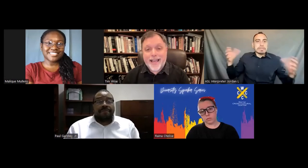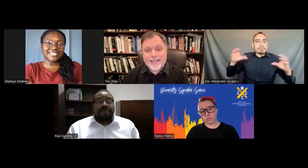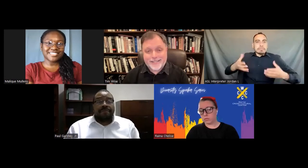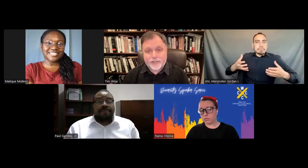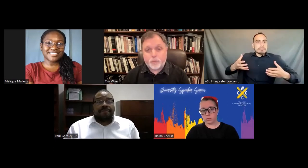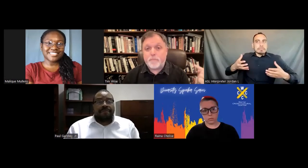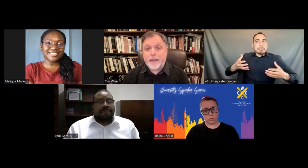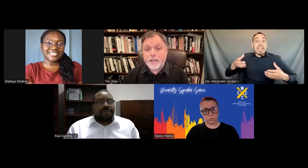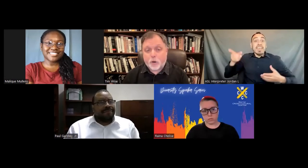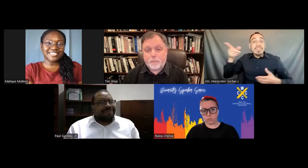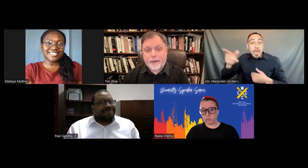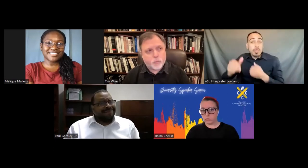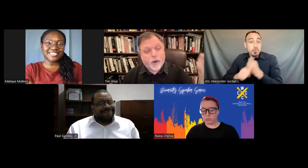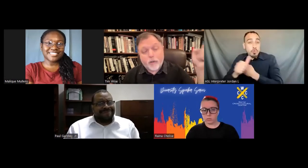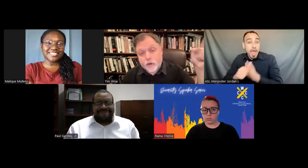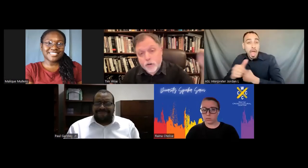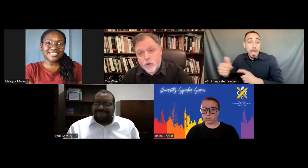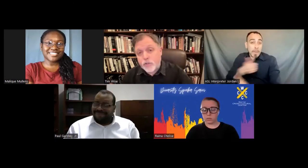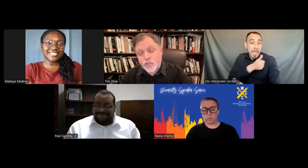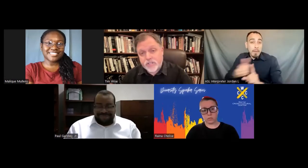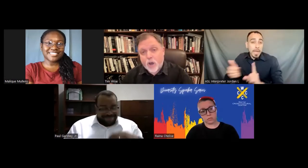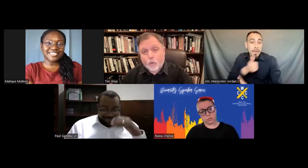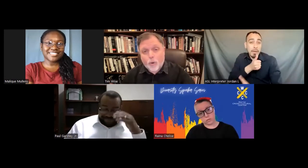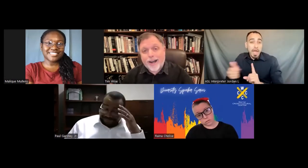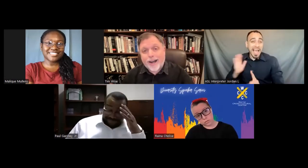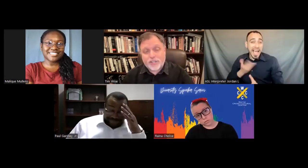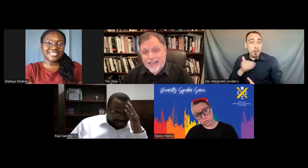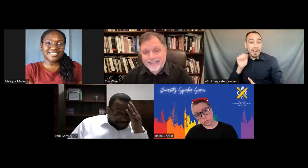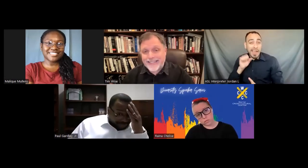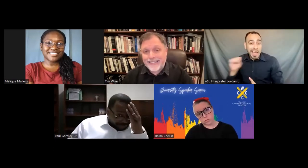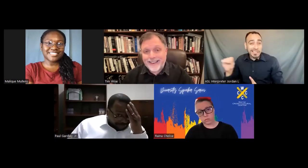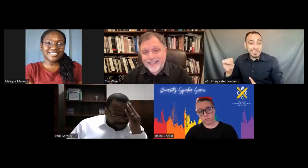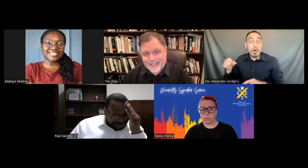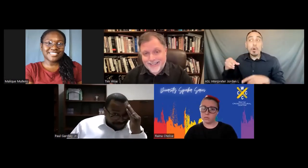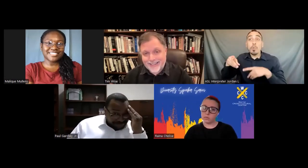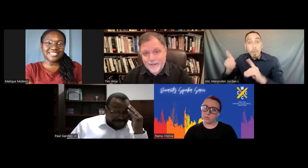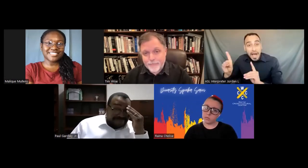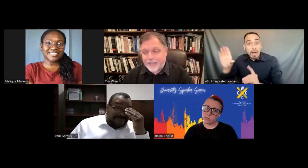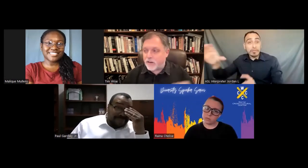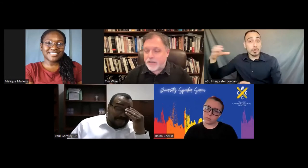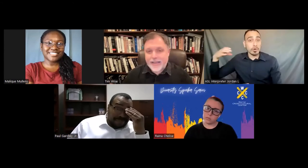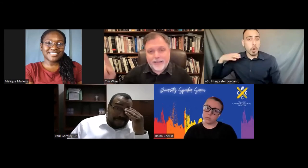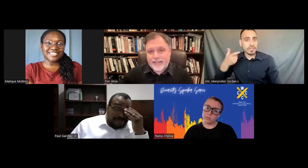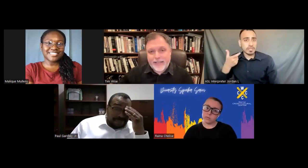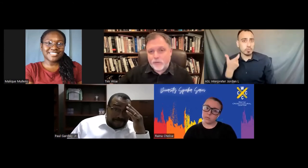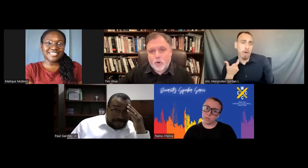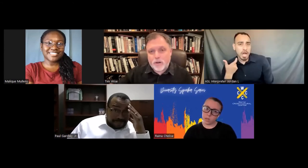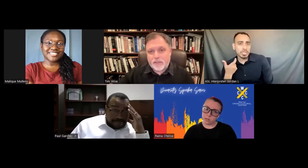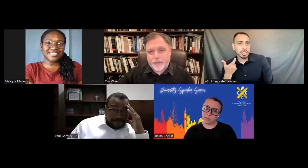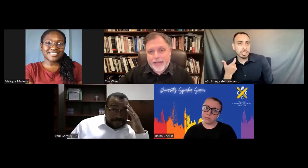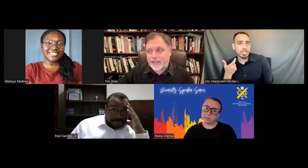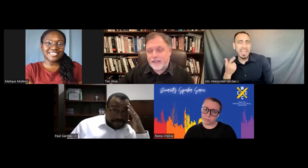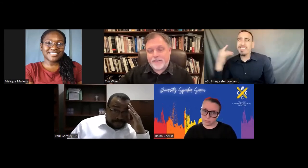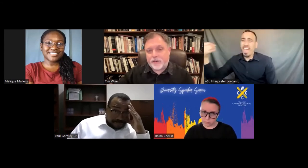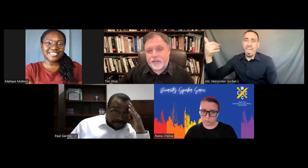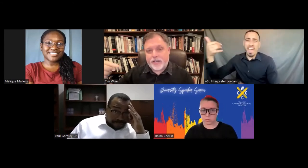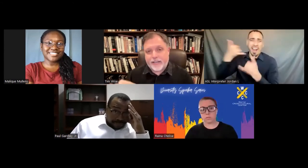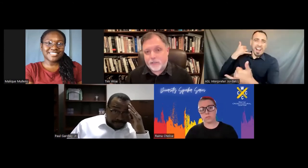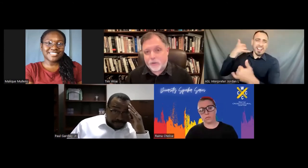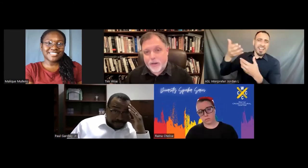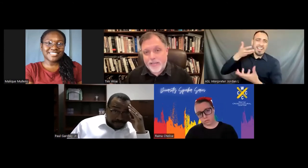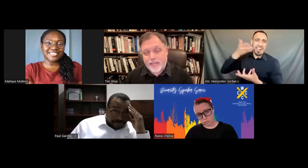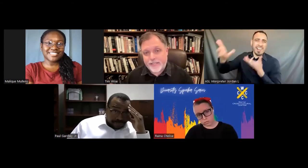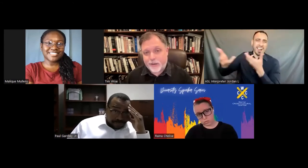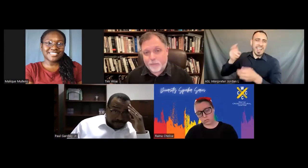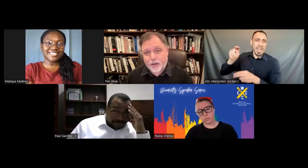beat our asses with baseball bats while their coaches watched and did nothing. and they're yelling the N-word at the Black kids. They're yelling